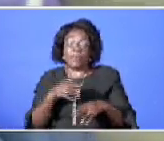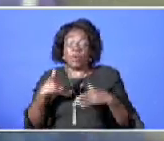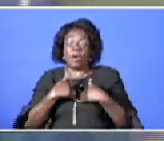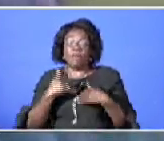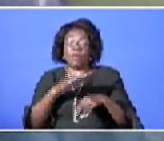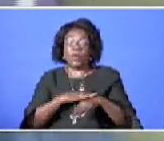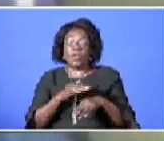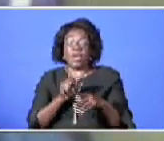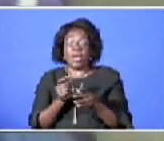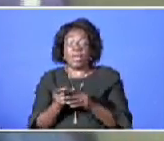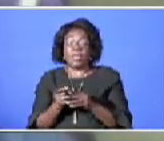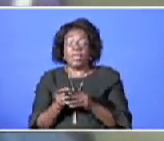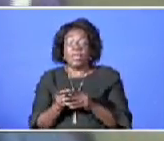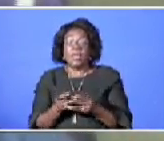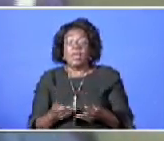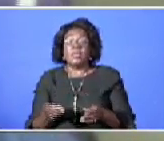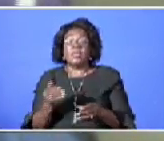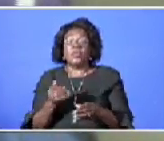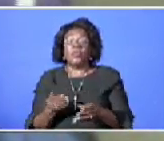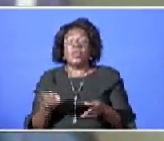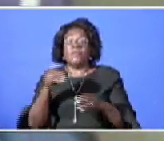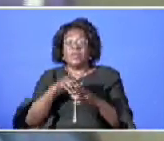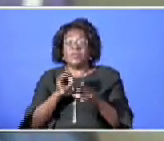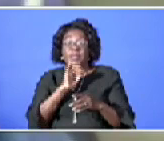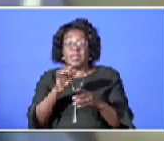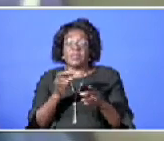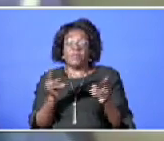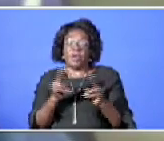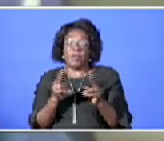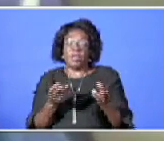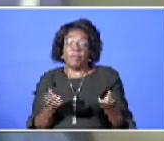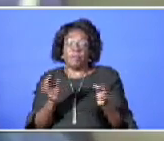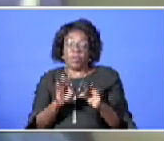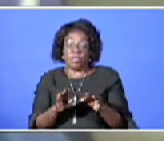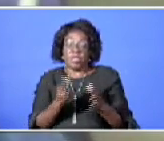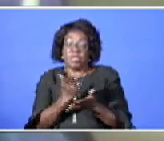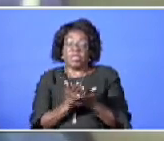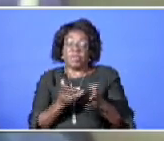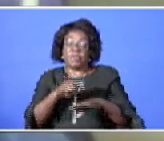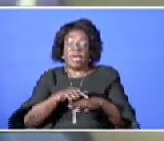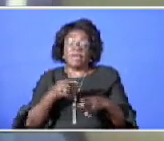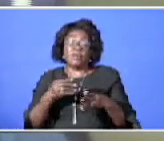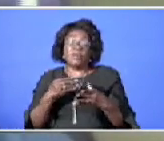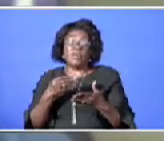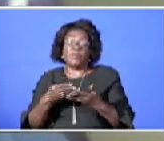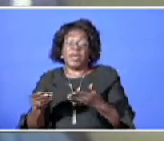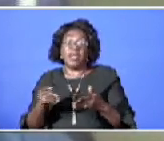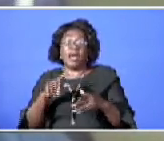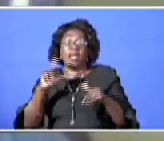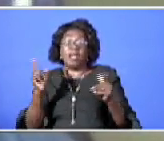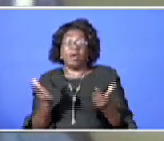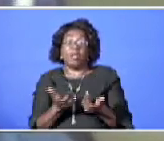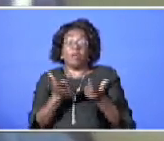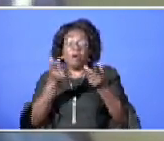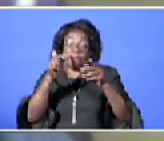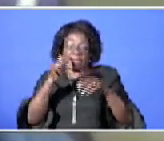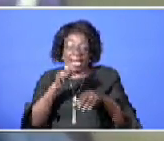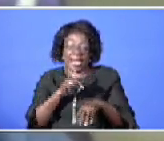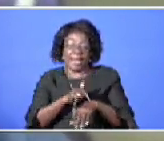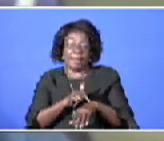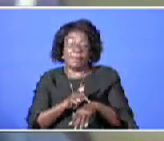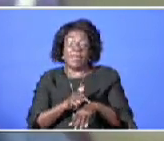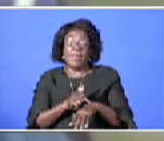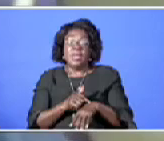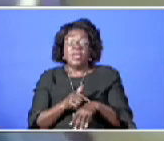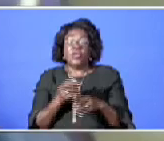so investing in yourself is also very important. And sometimes we spend a lot of time investing in everything else except ourselves. And